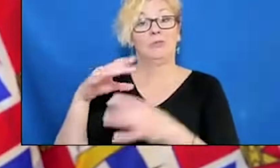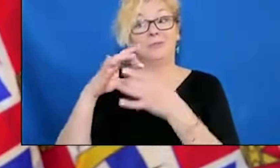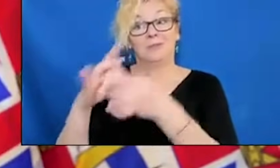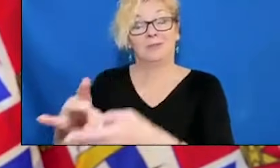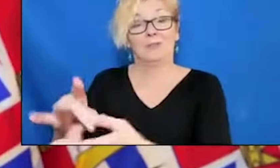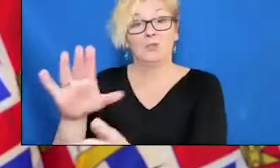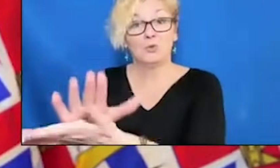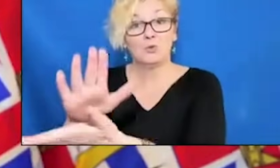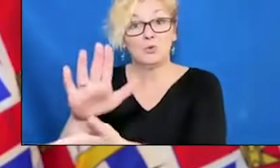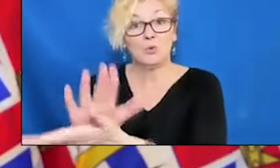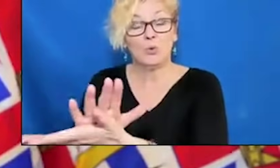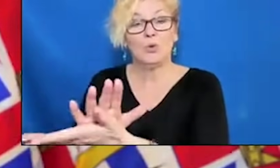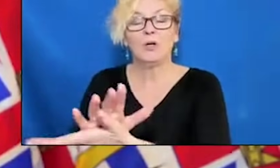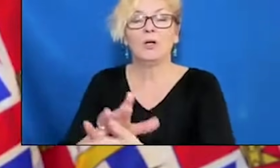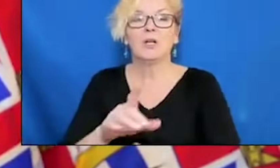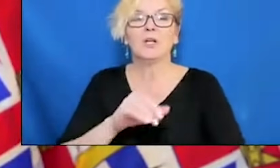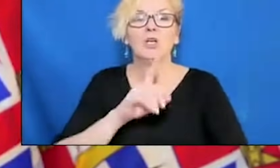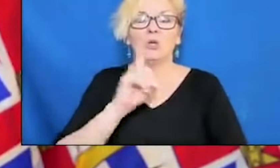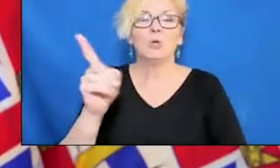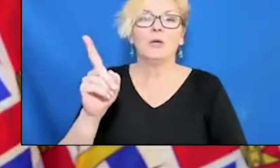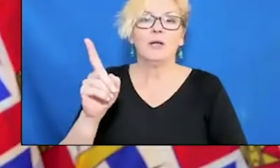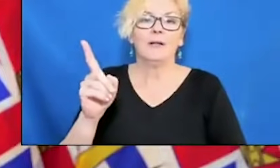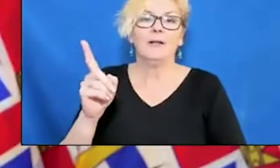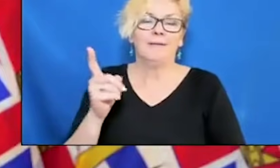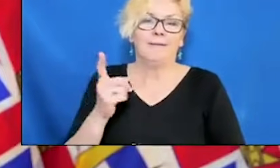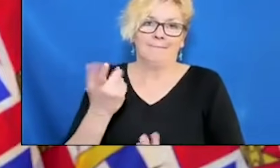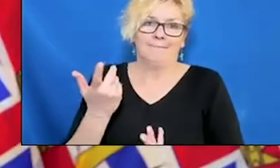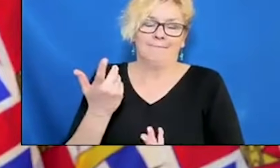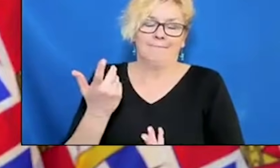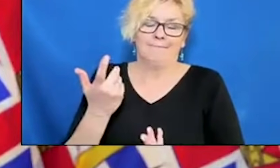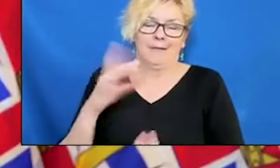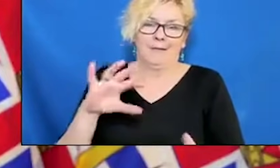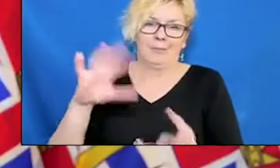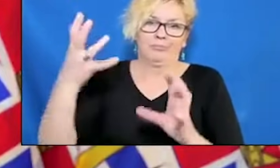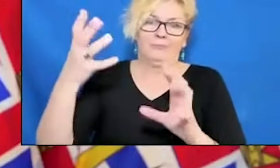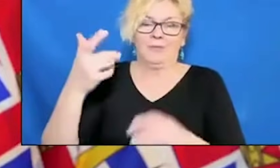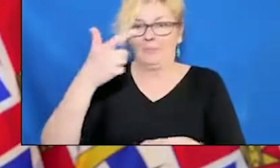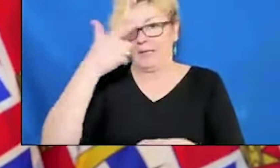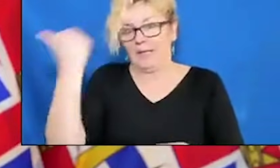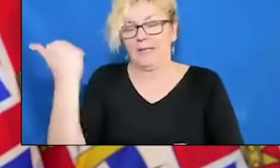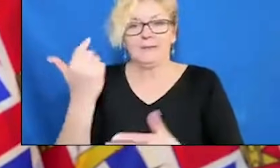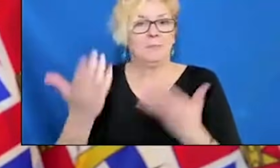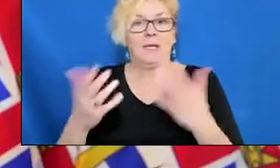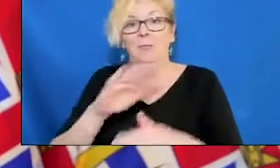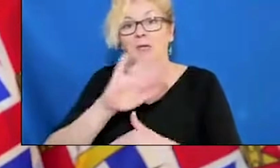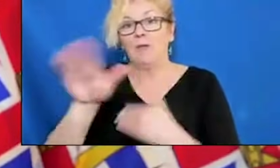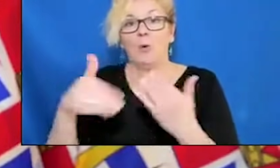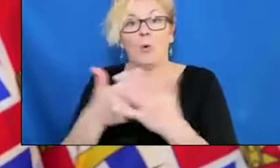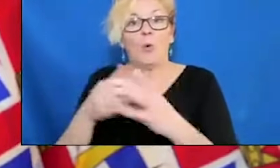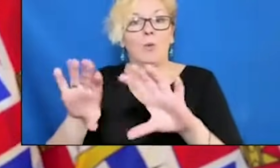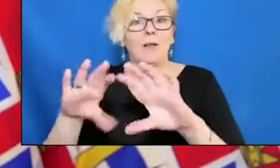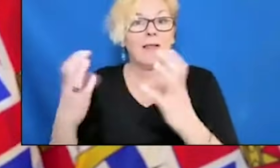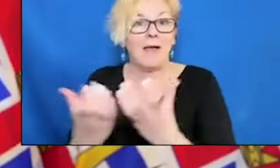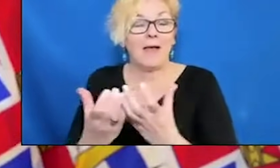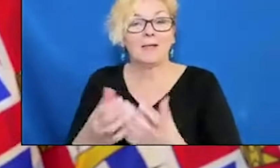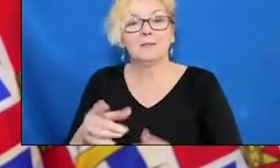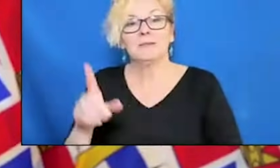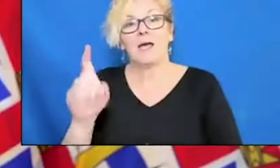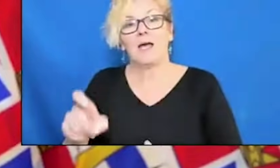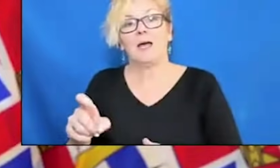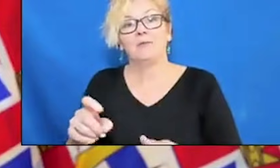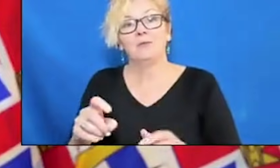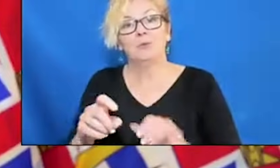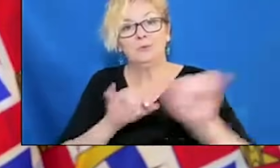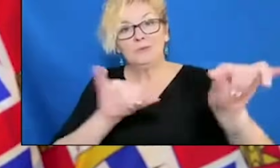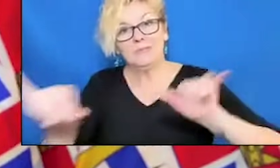people have to, the close contacts, and sometimes the whole cohort has to go to work from home or to have schooling from